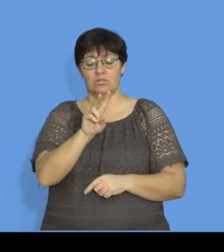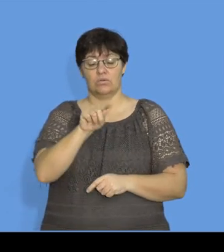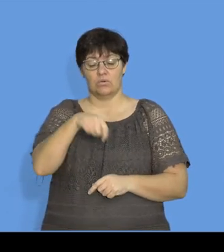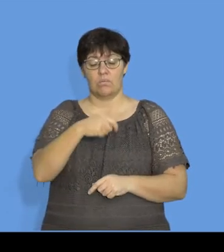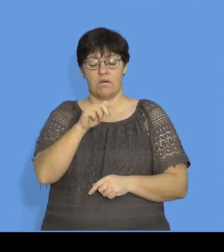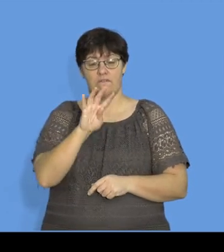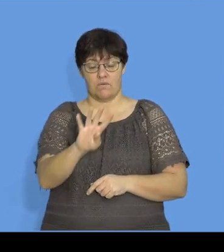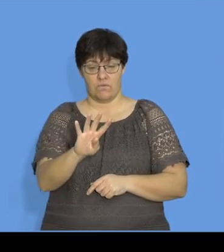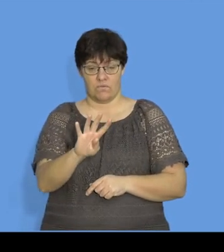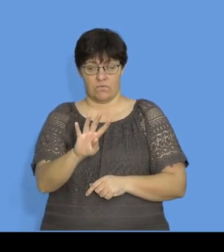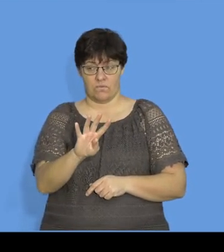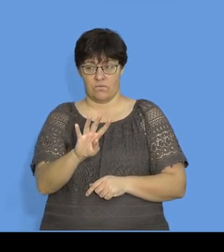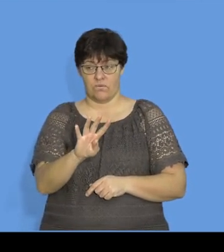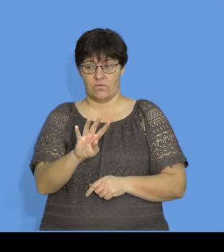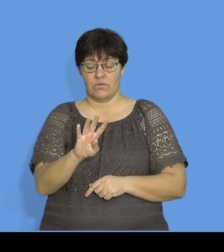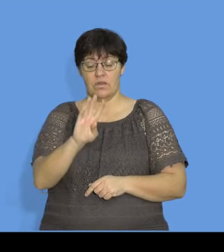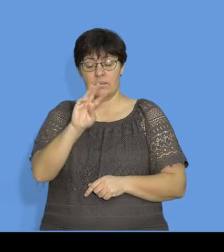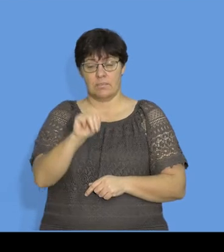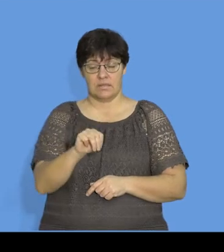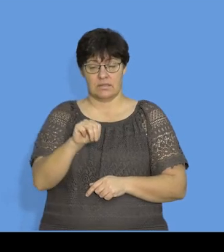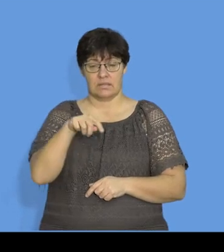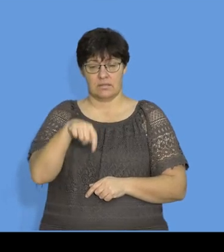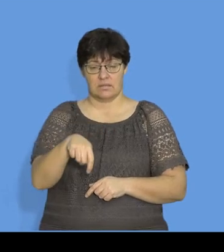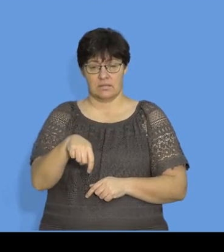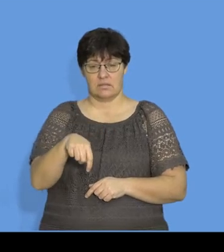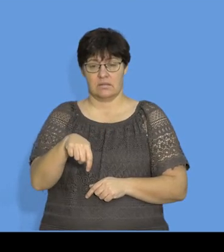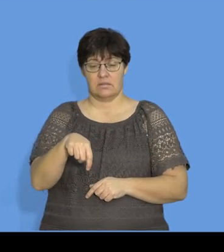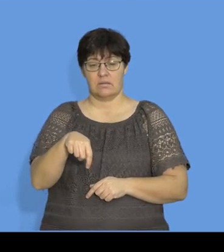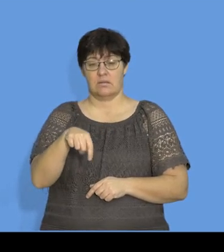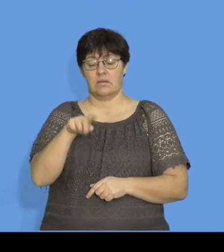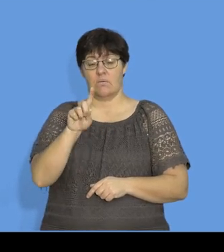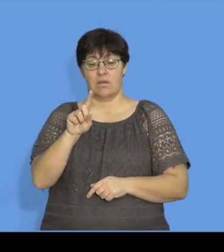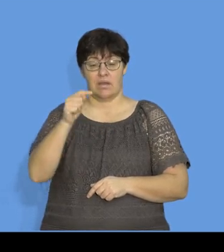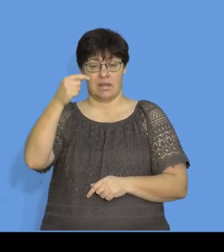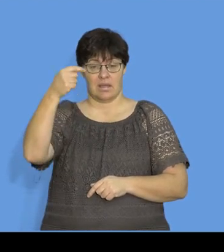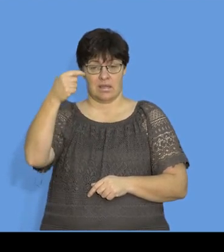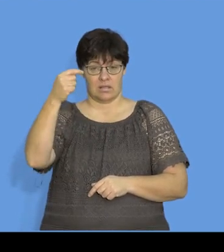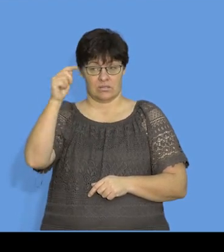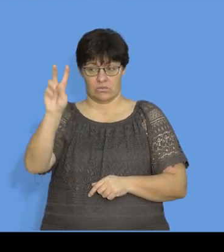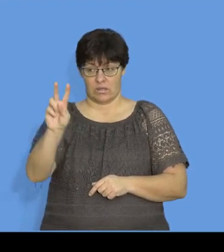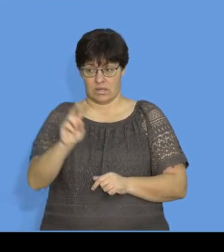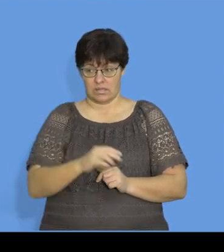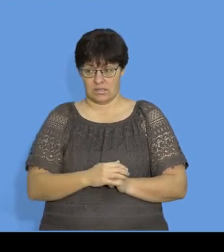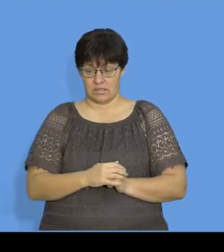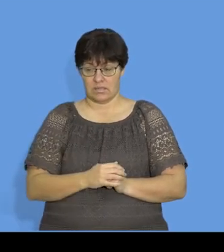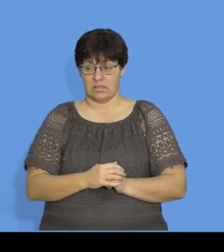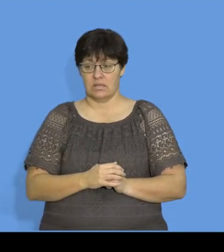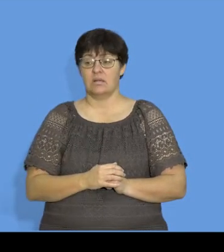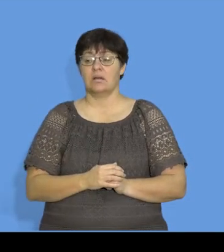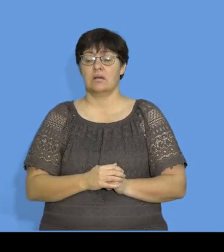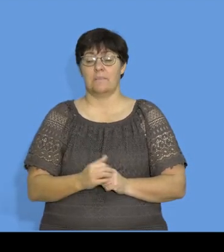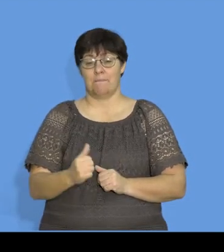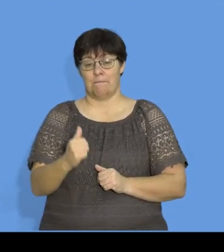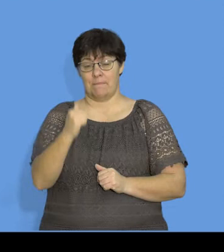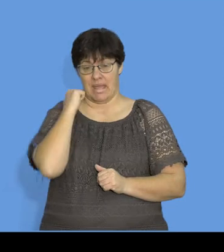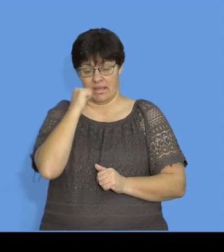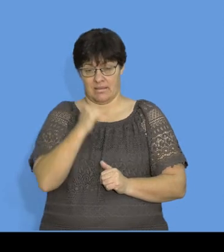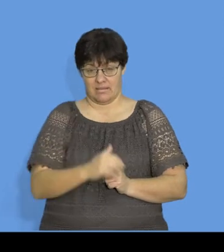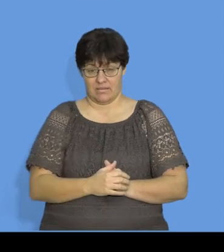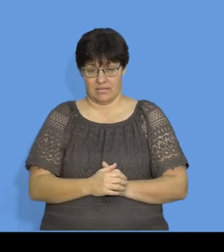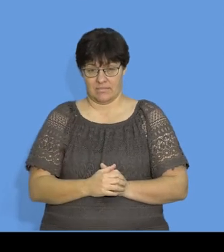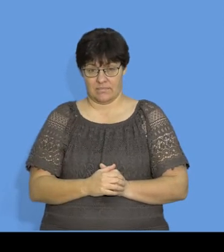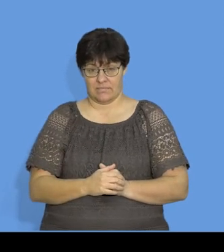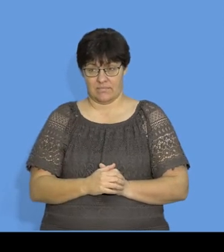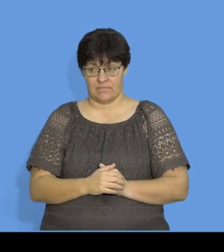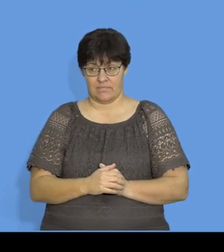is 2,4 meters per second squared backwards.